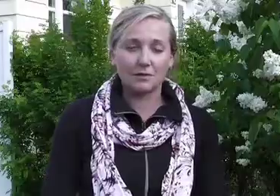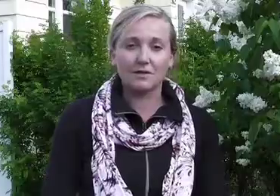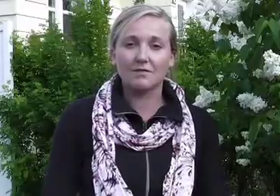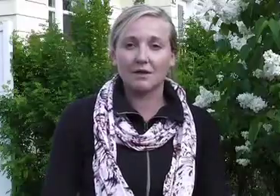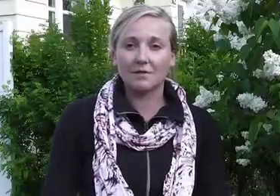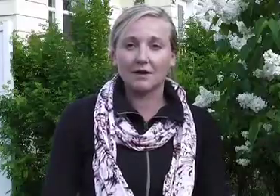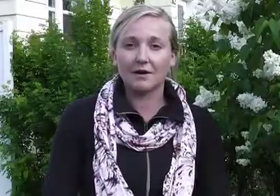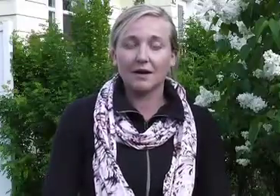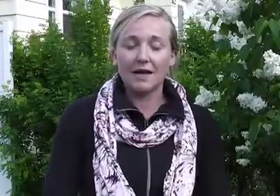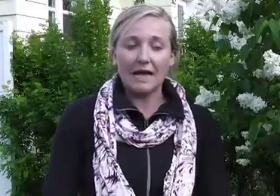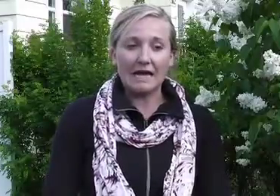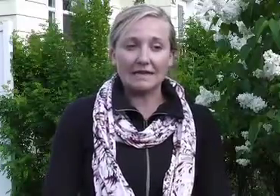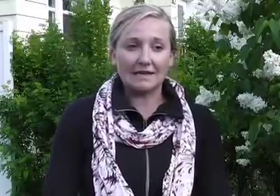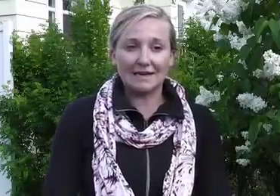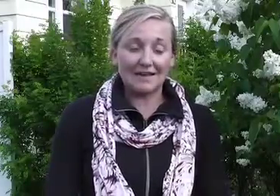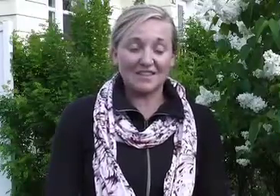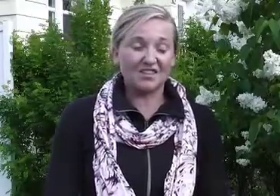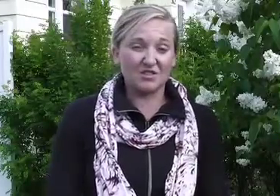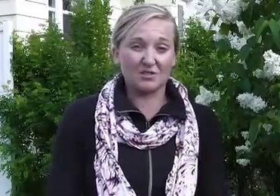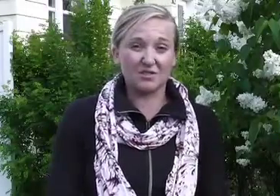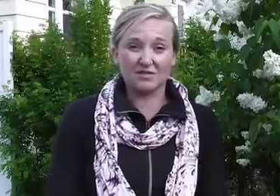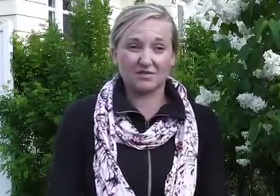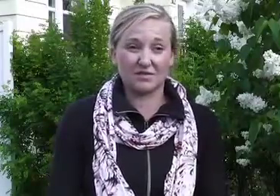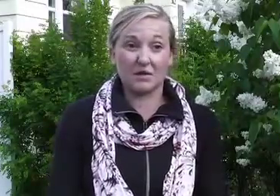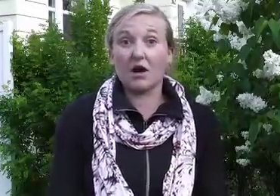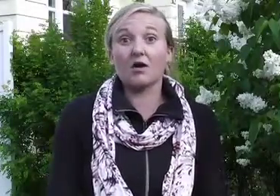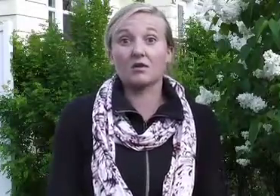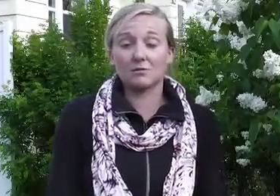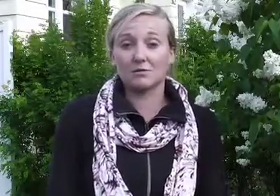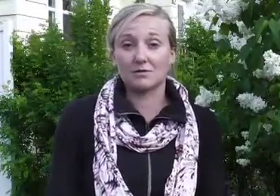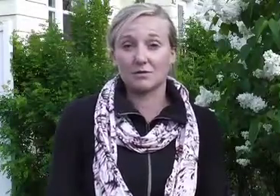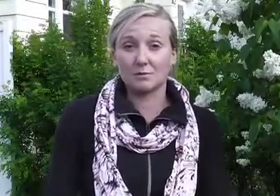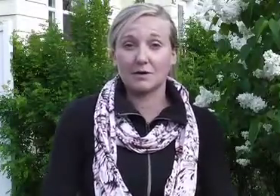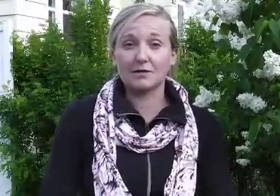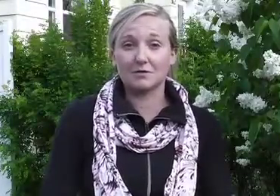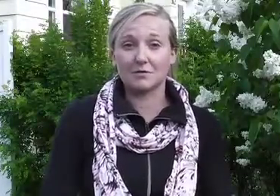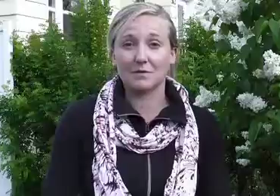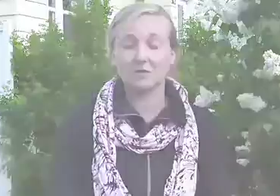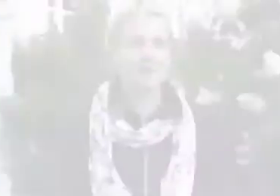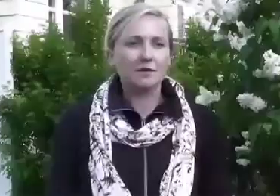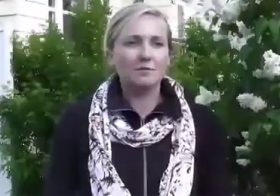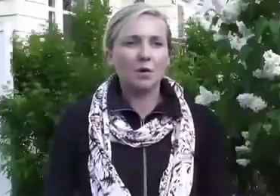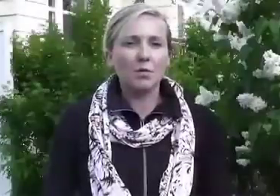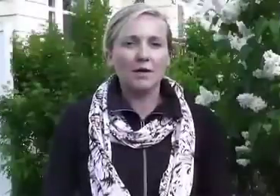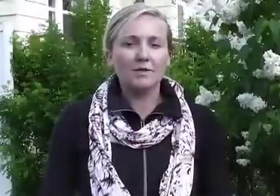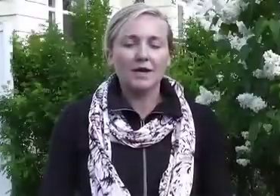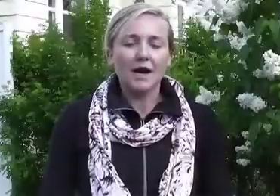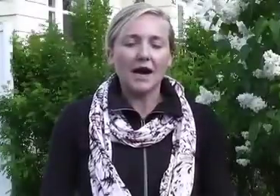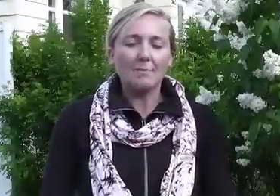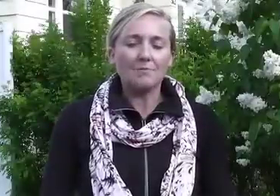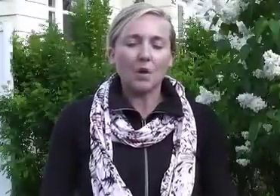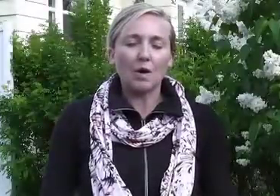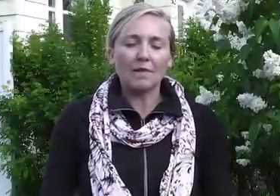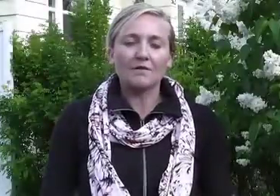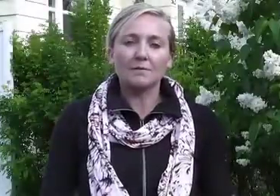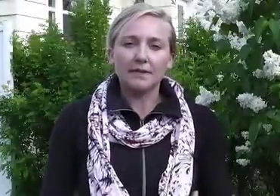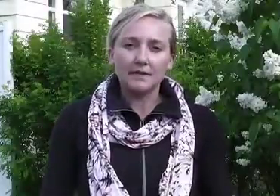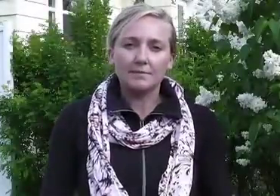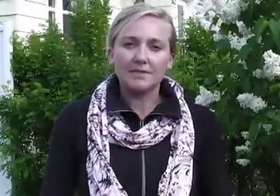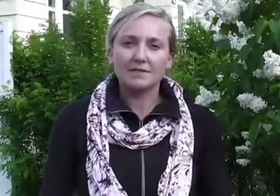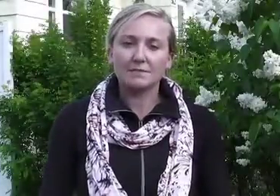put yourself out there. And I think they are a source of inspiration for me. I think the moment when